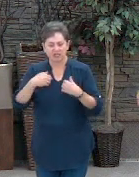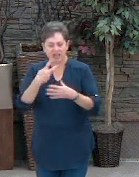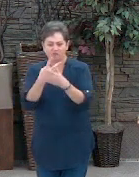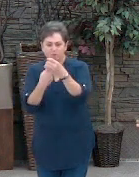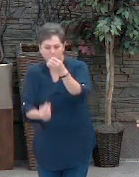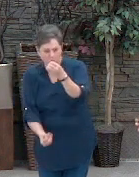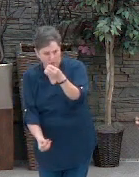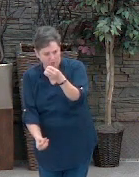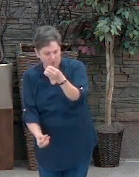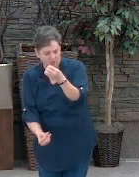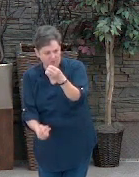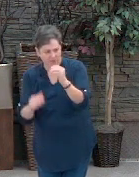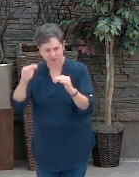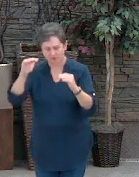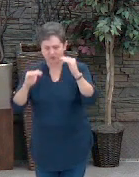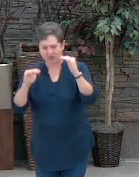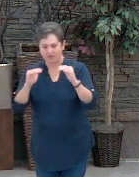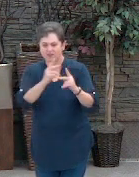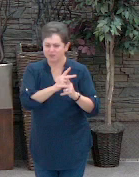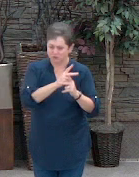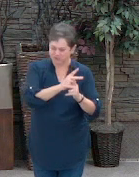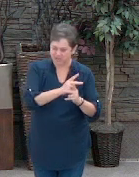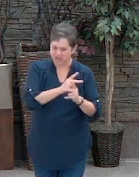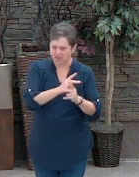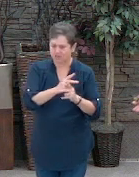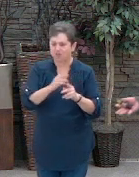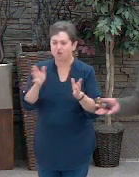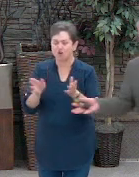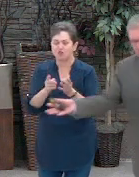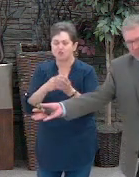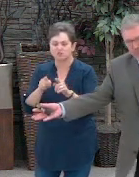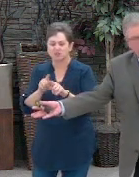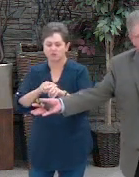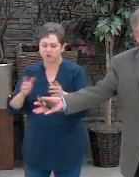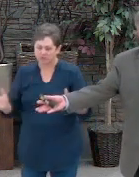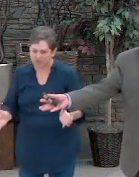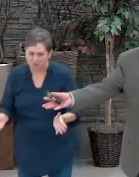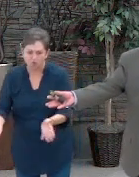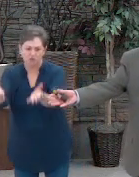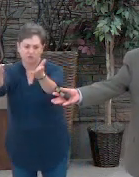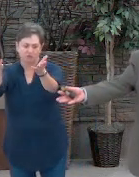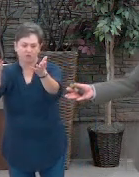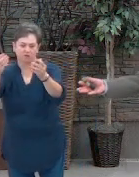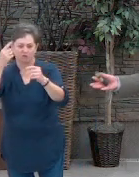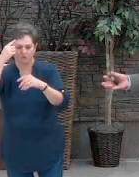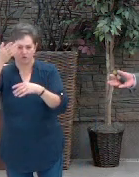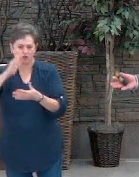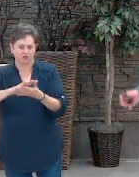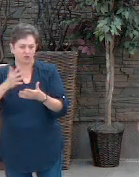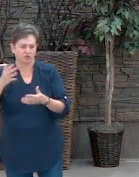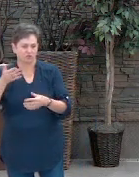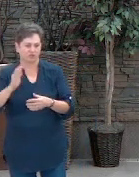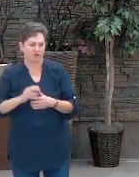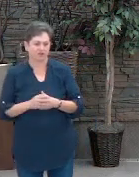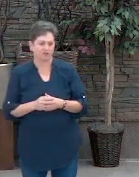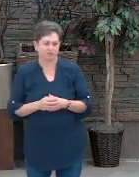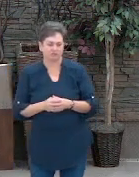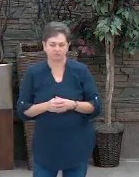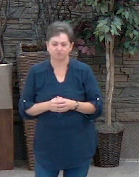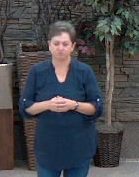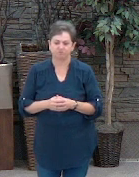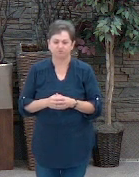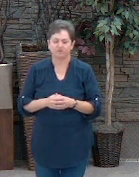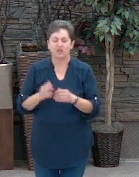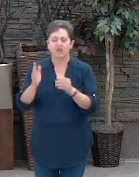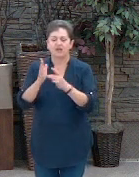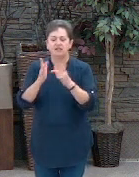of those going on. There's care, yes, but there are times where we push people forward for the glory and honor of God.